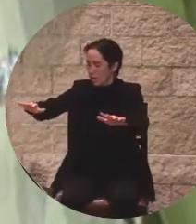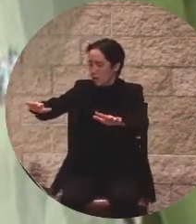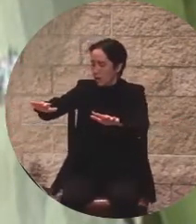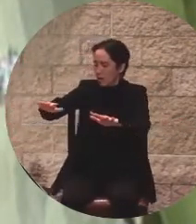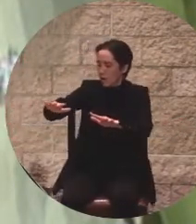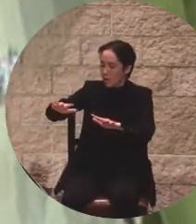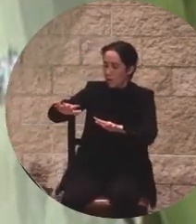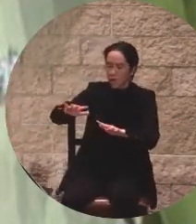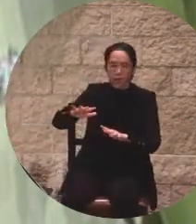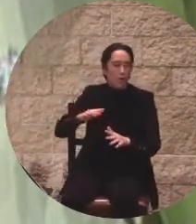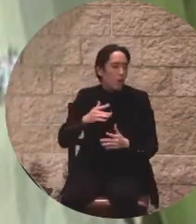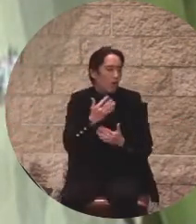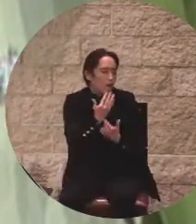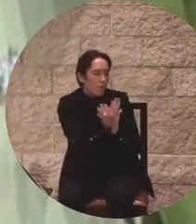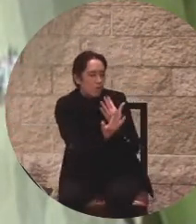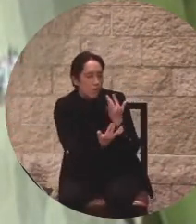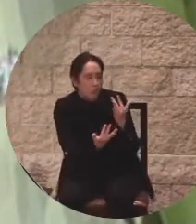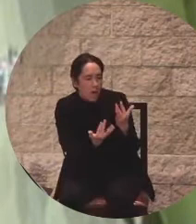everywhere.